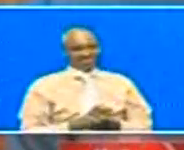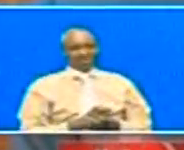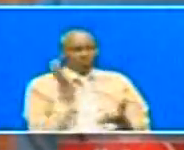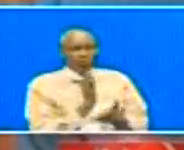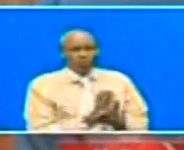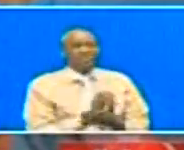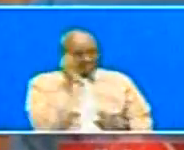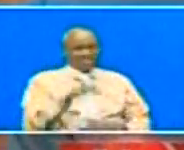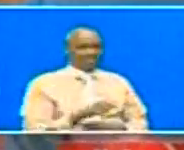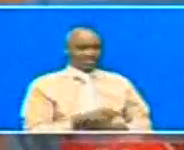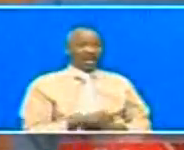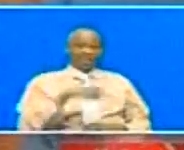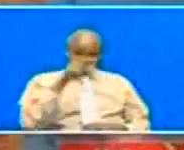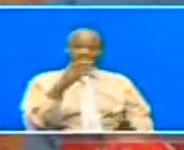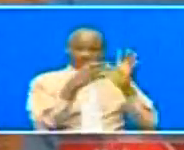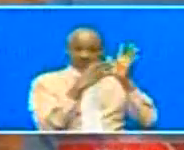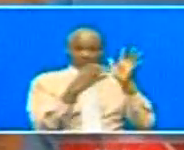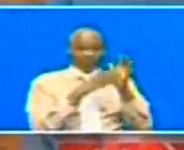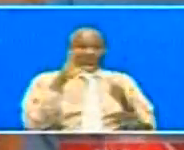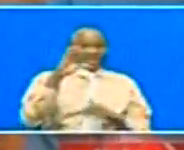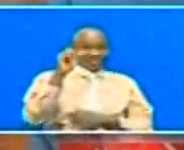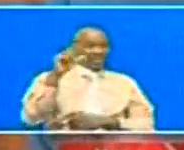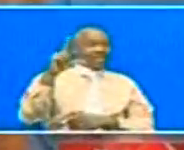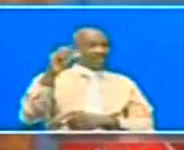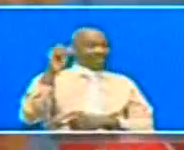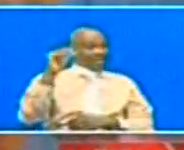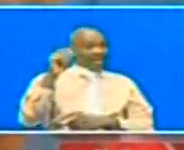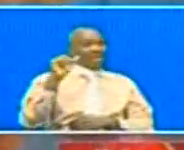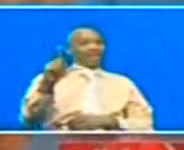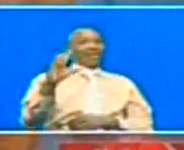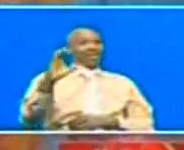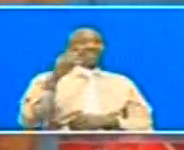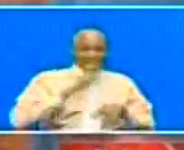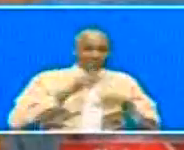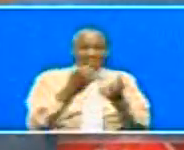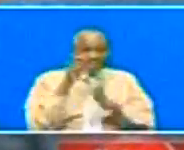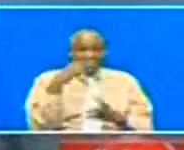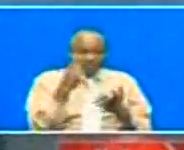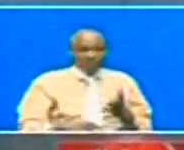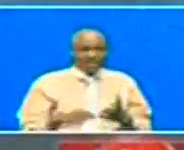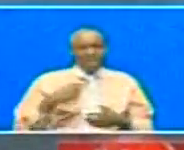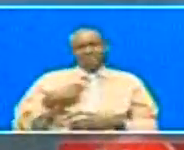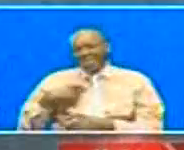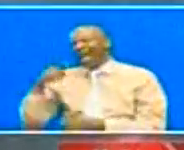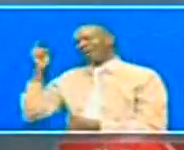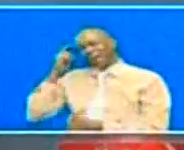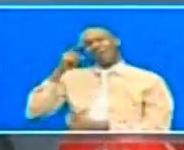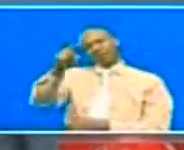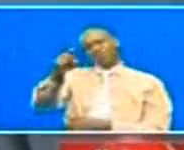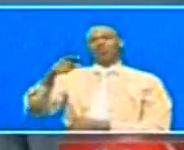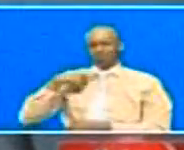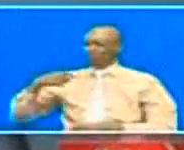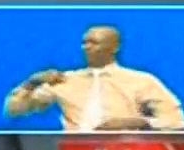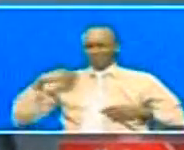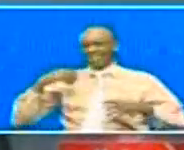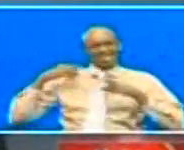on. Yeah. She did a commercial for Cerelac. And every time I meet Catherine, she says, I remember you. You tortured me,